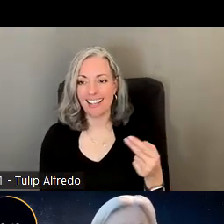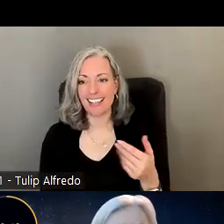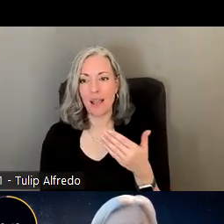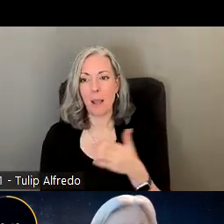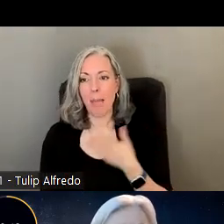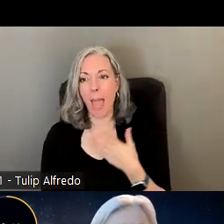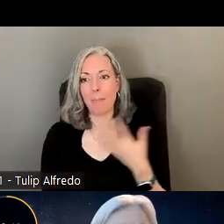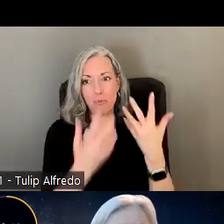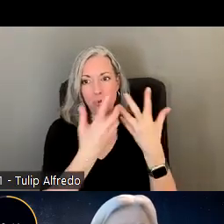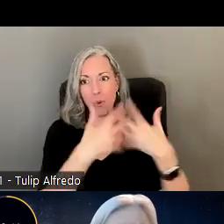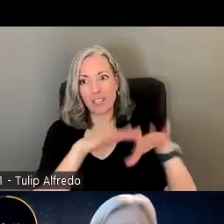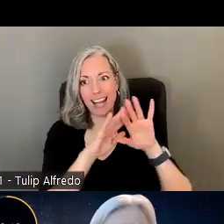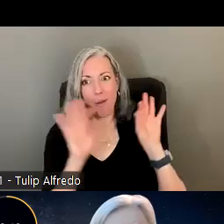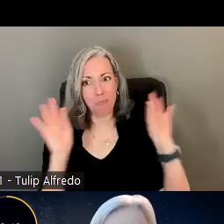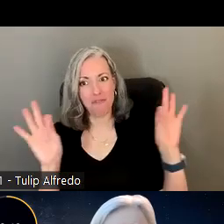Perfect. Thank you.